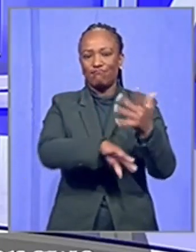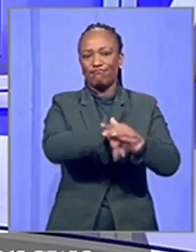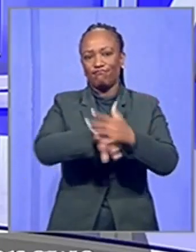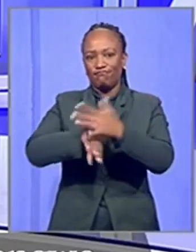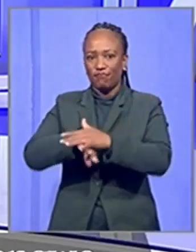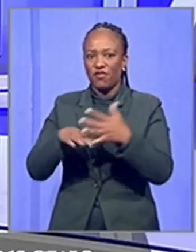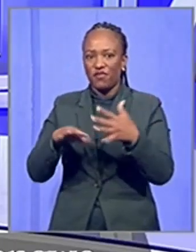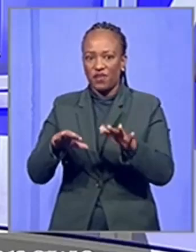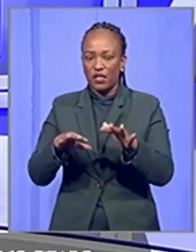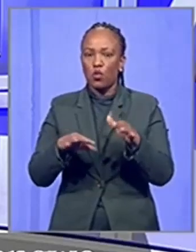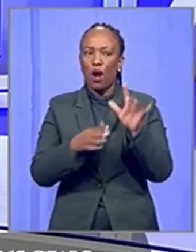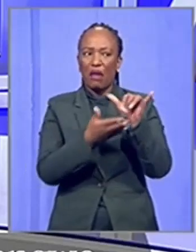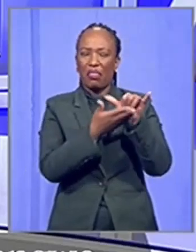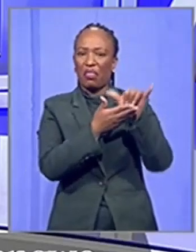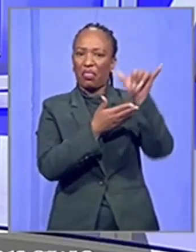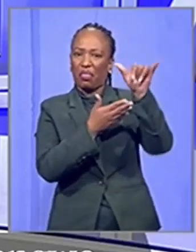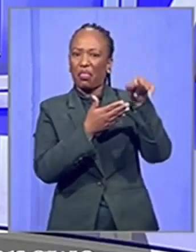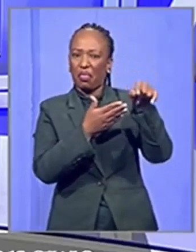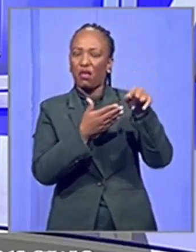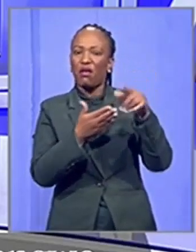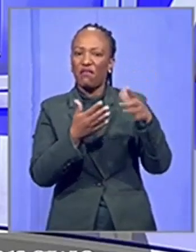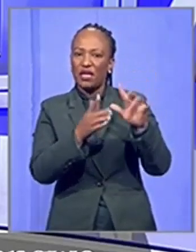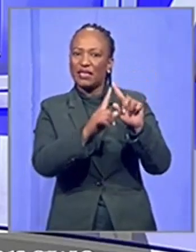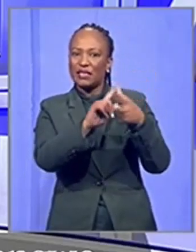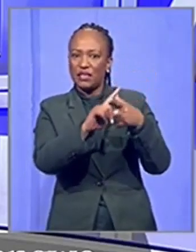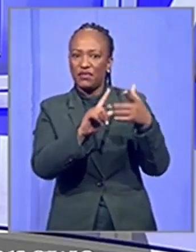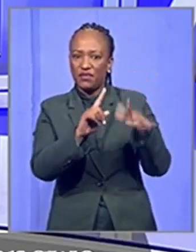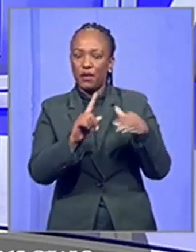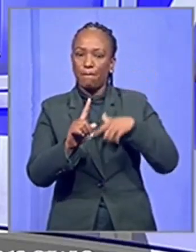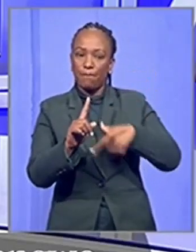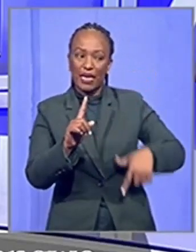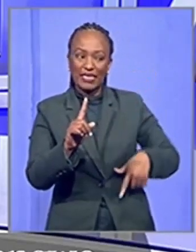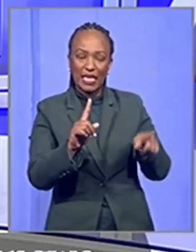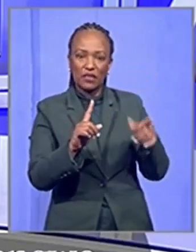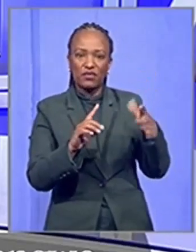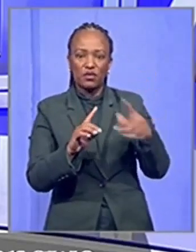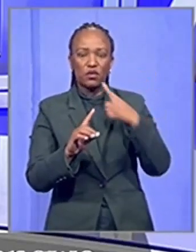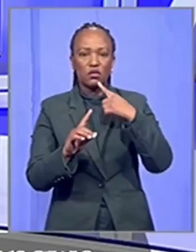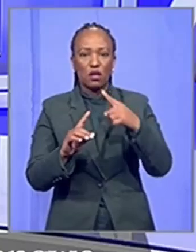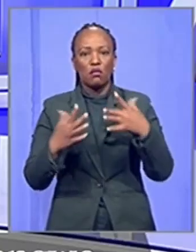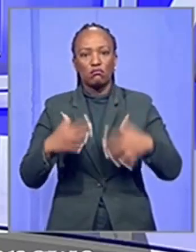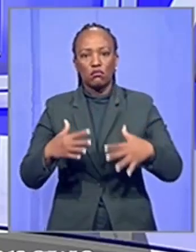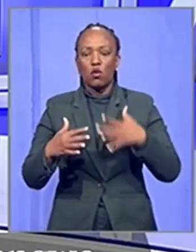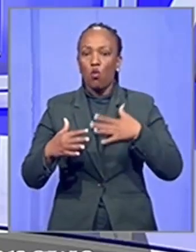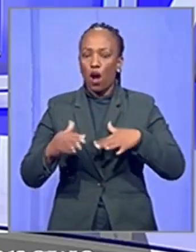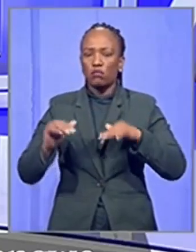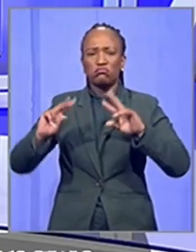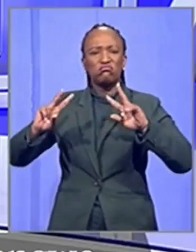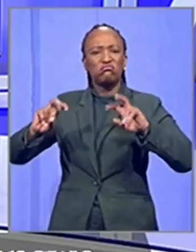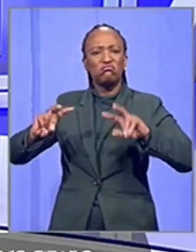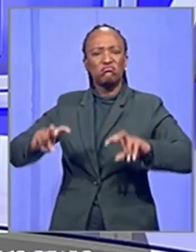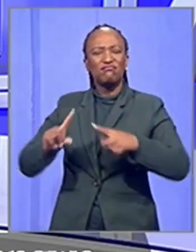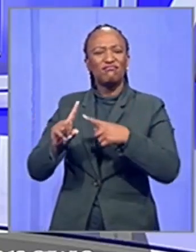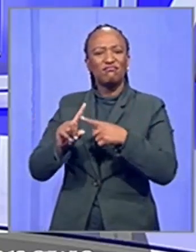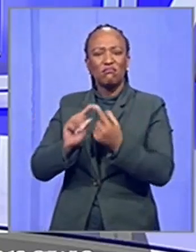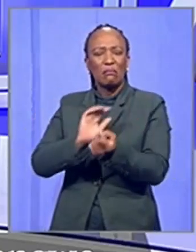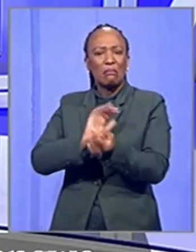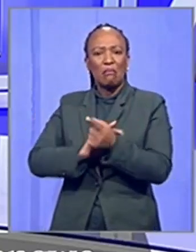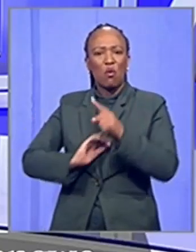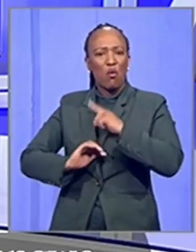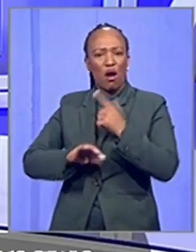fetileng. Mopresidente wa Malawi Lazarus Chakwera o solofeditse go bolotsa dipatlisiso go bona se se bakileng tshogakano